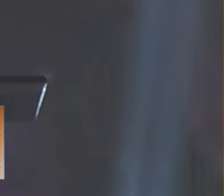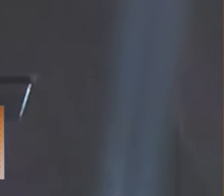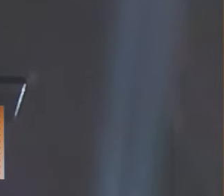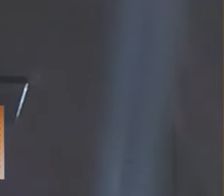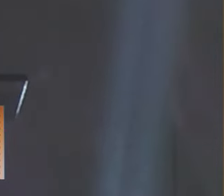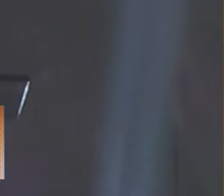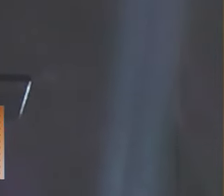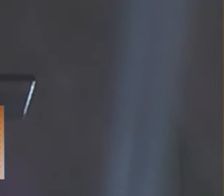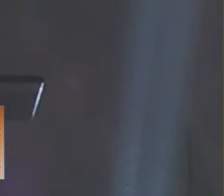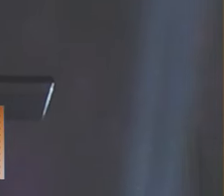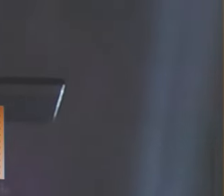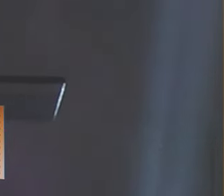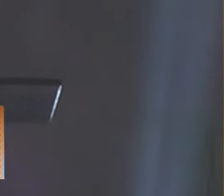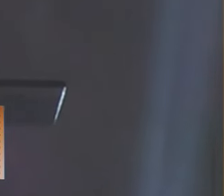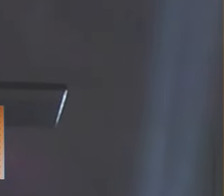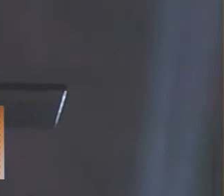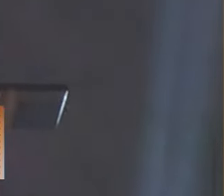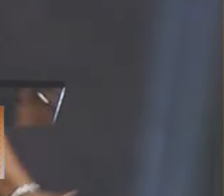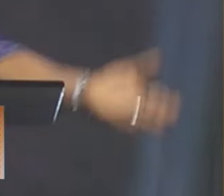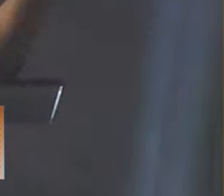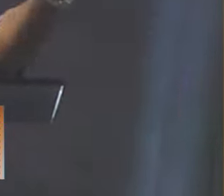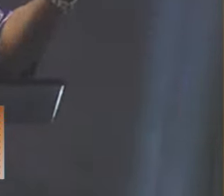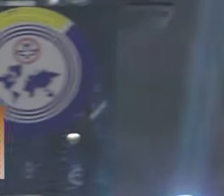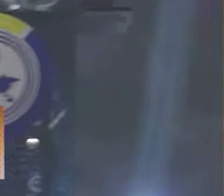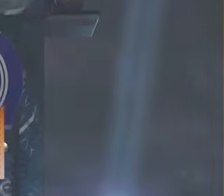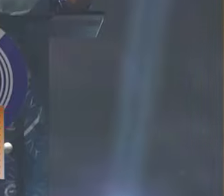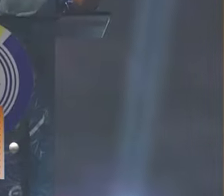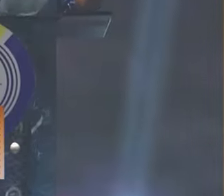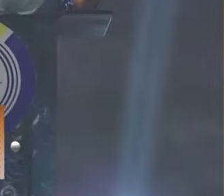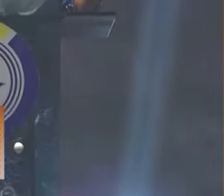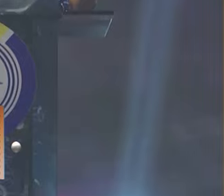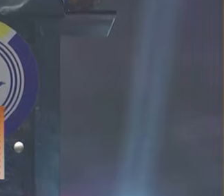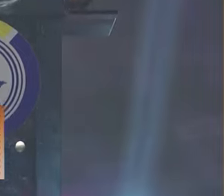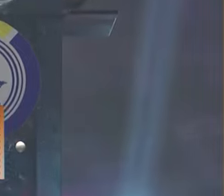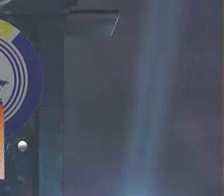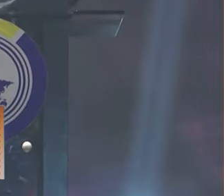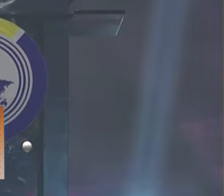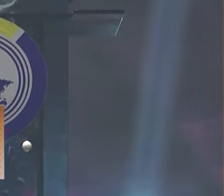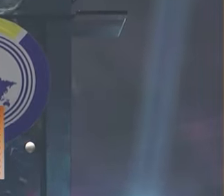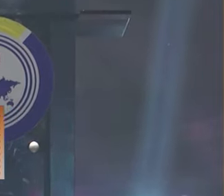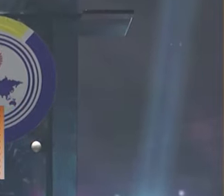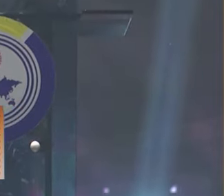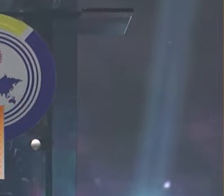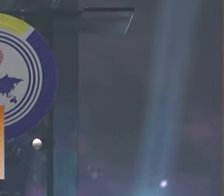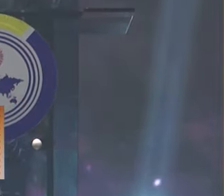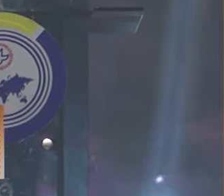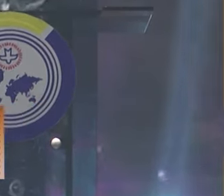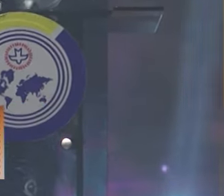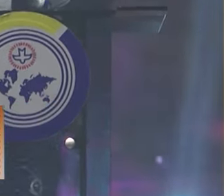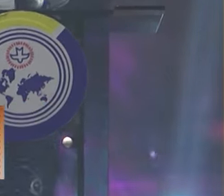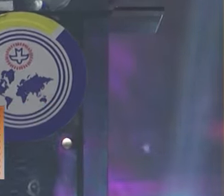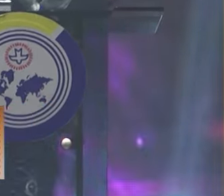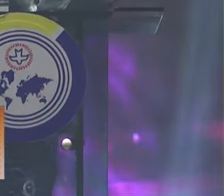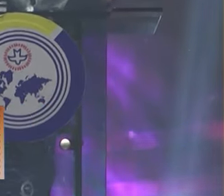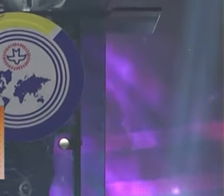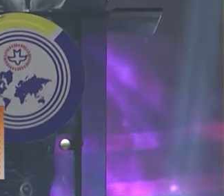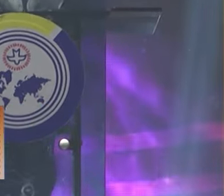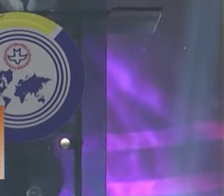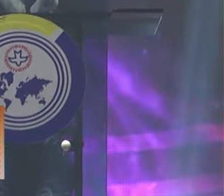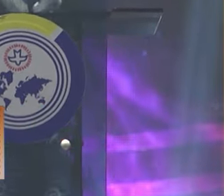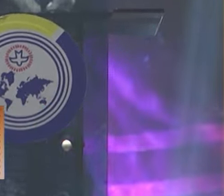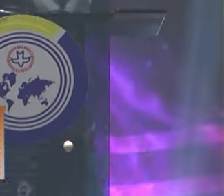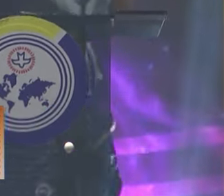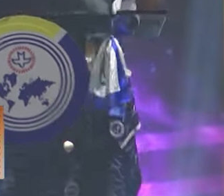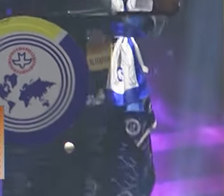A dawn in ye. This is the moment. Be a wakumema. Open your heart. Obababetinem. Jesus will come and stay with you. Song with he